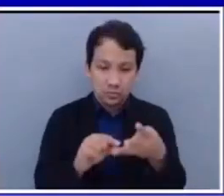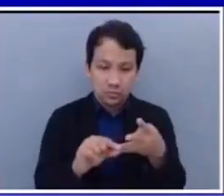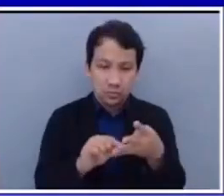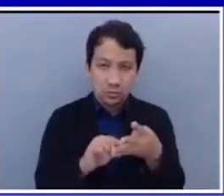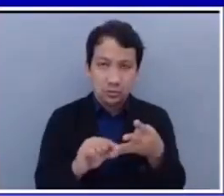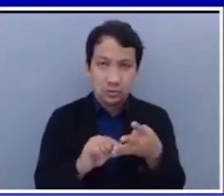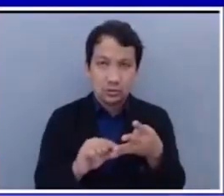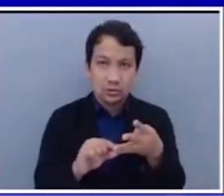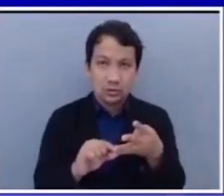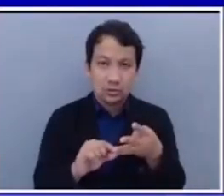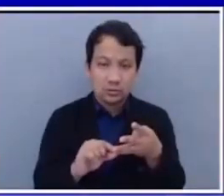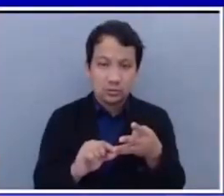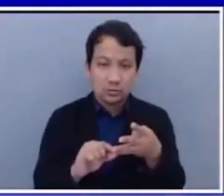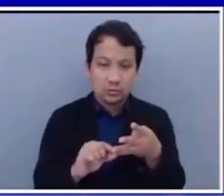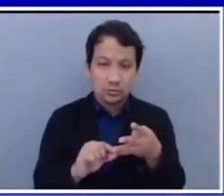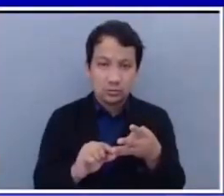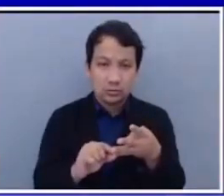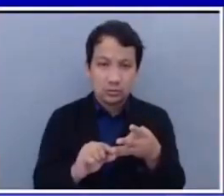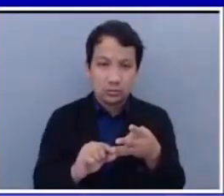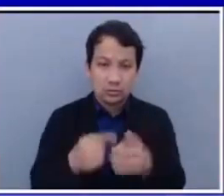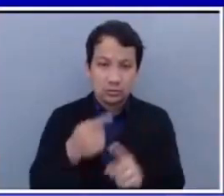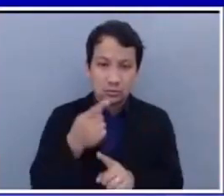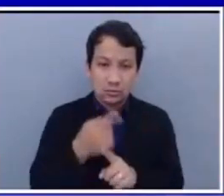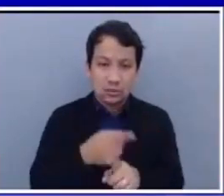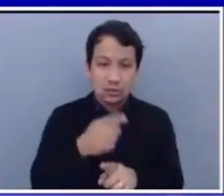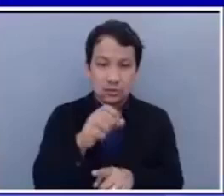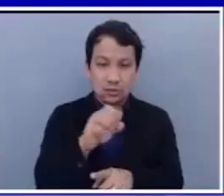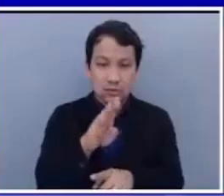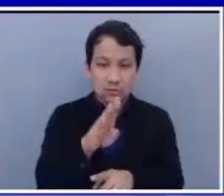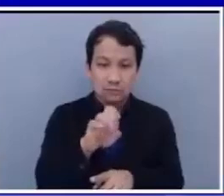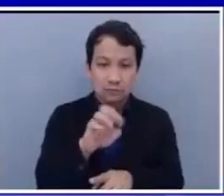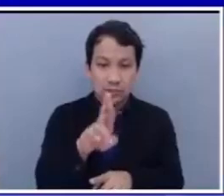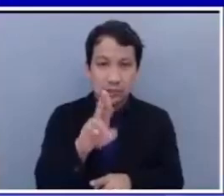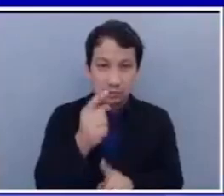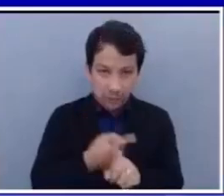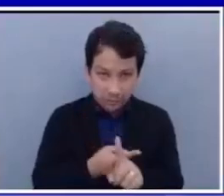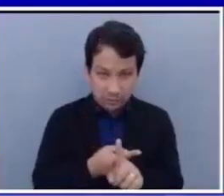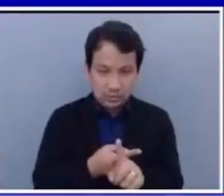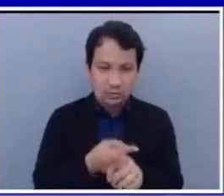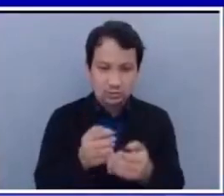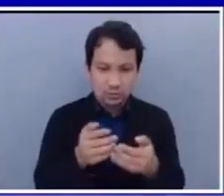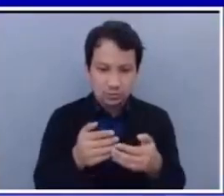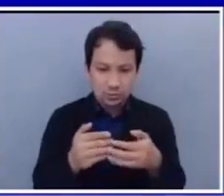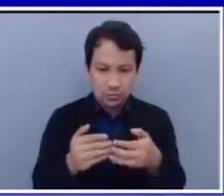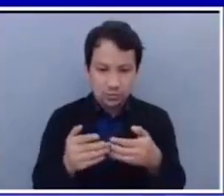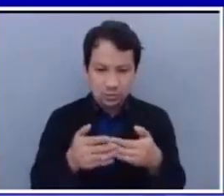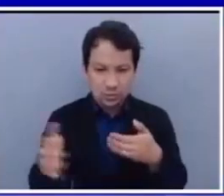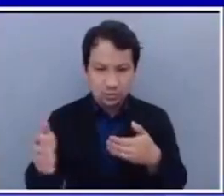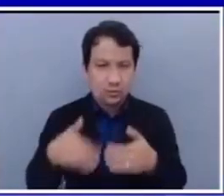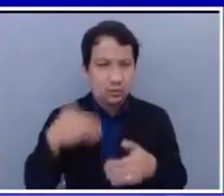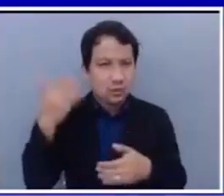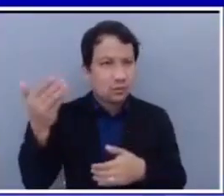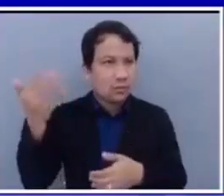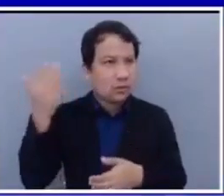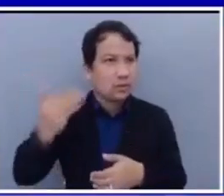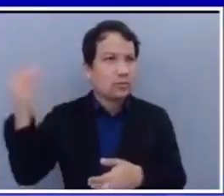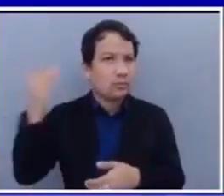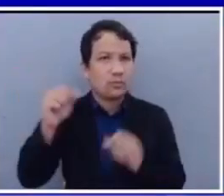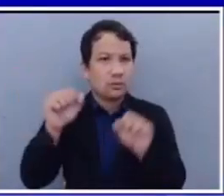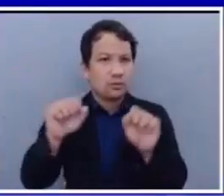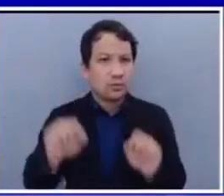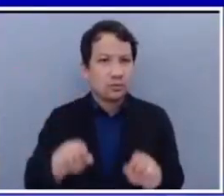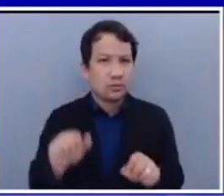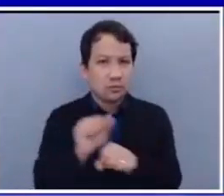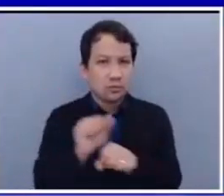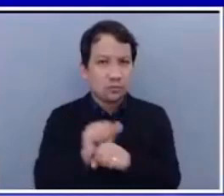months, no? In the past, tumataas yung ating employment kasi may mga seasonal activities, no,